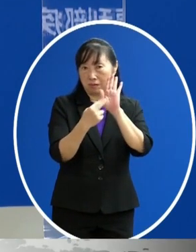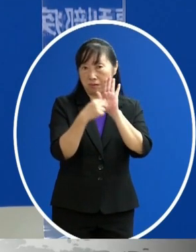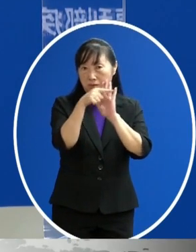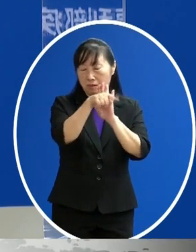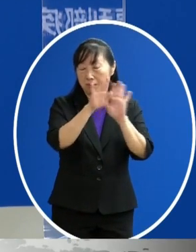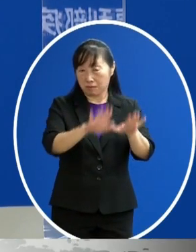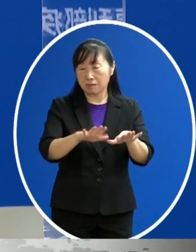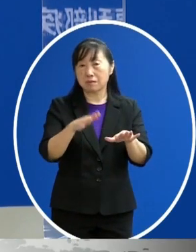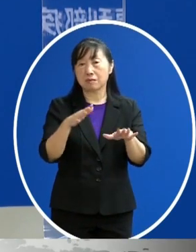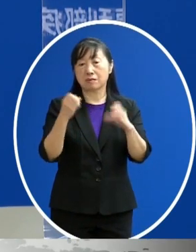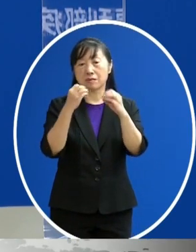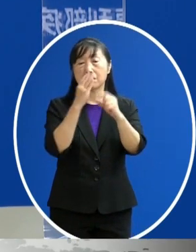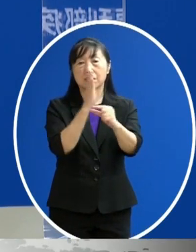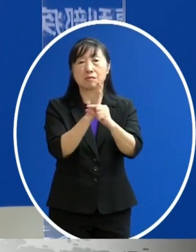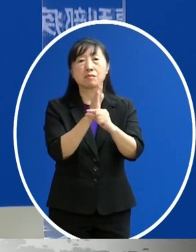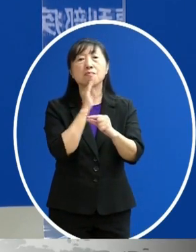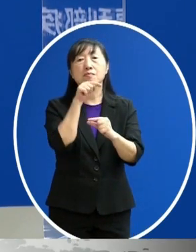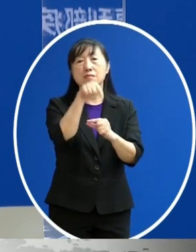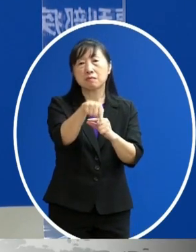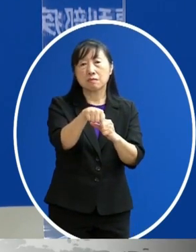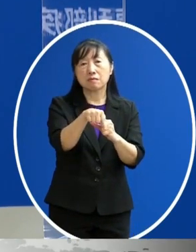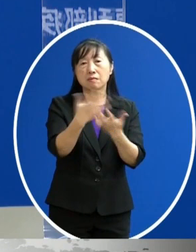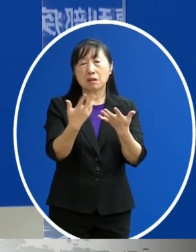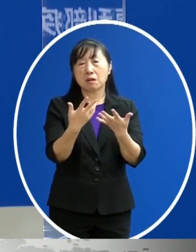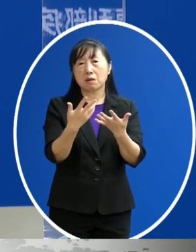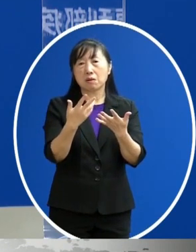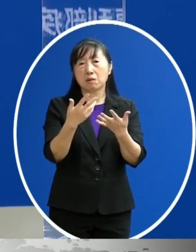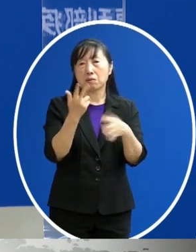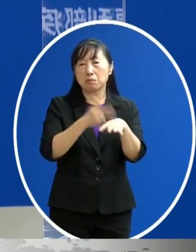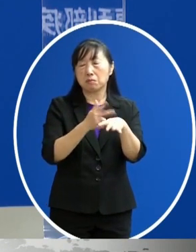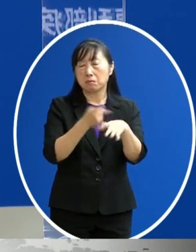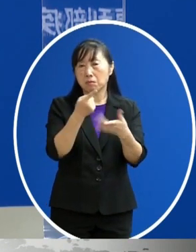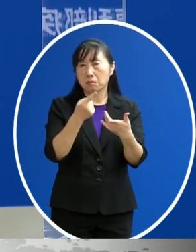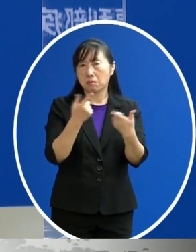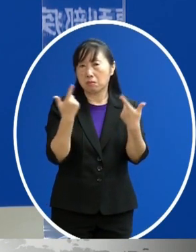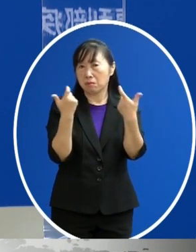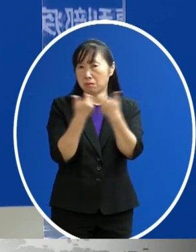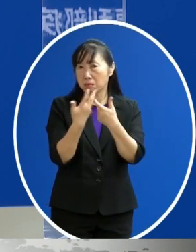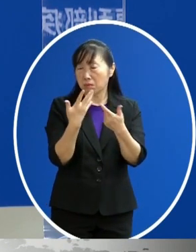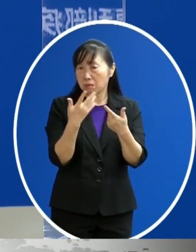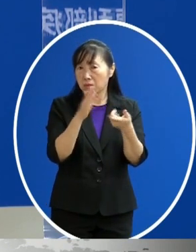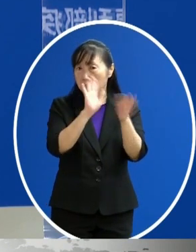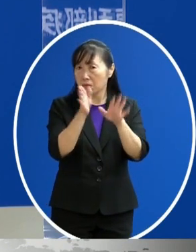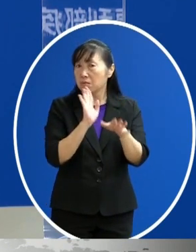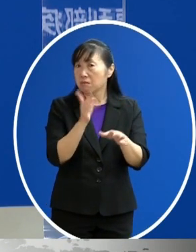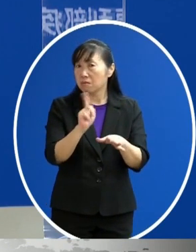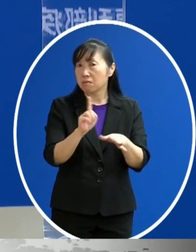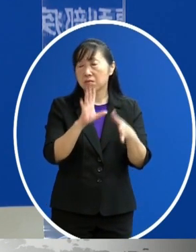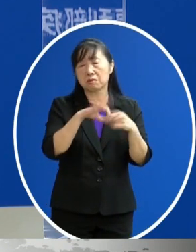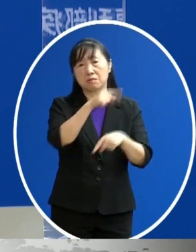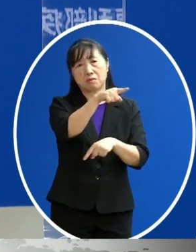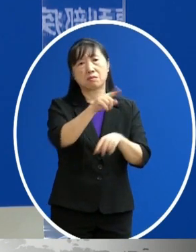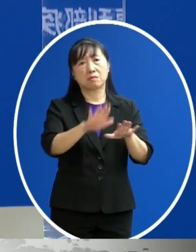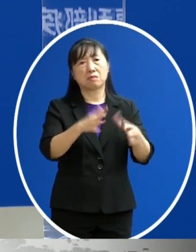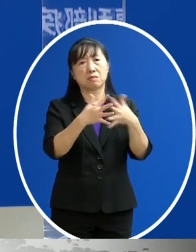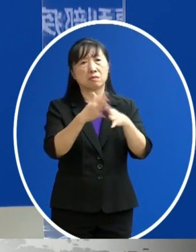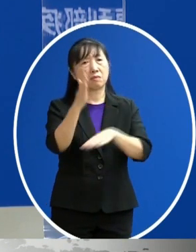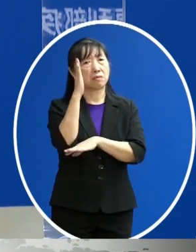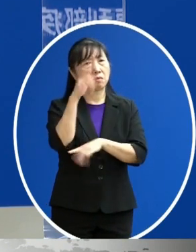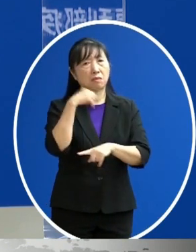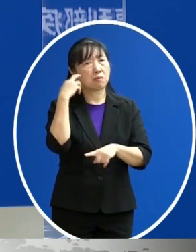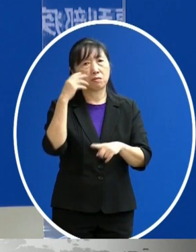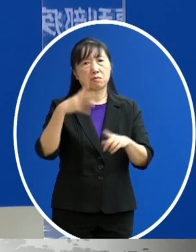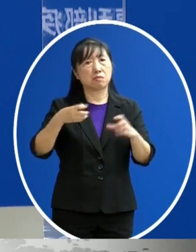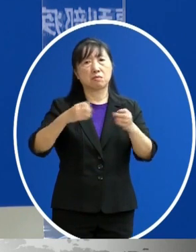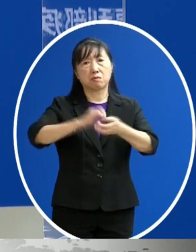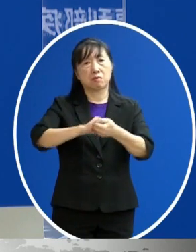What they said, what the US is saying, is that they are still discussing immunobridging and its feasibility, so they don't have an official position on it for the